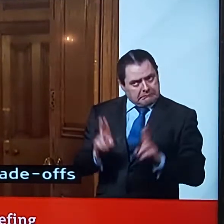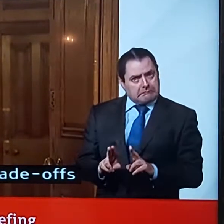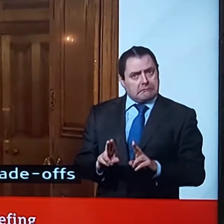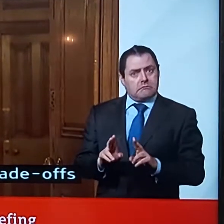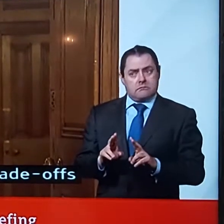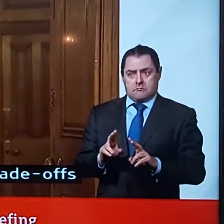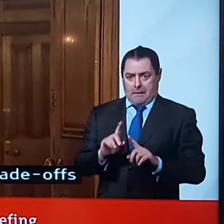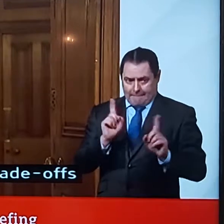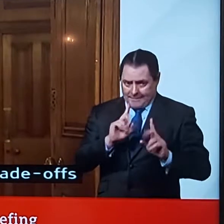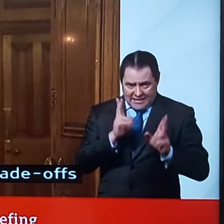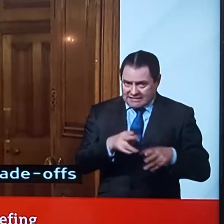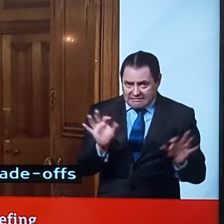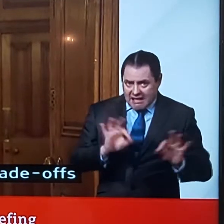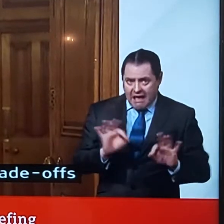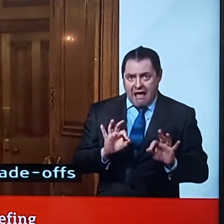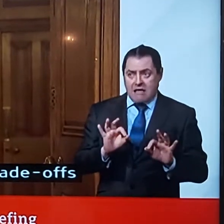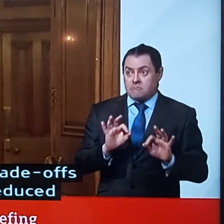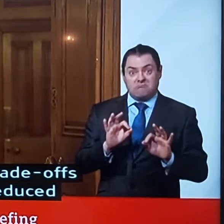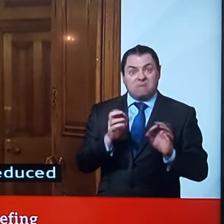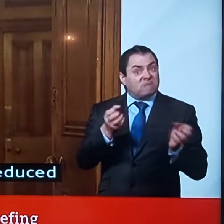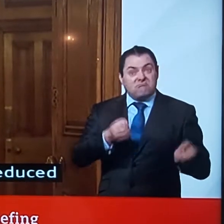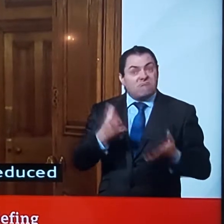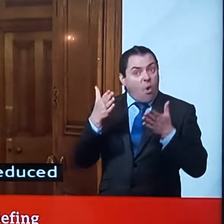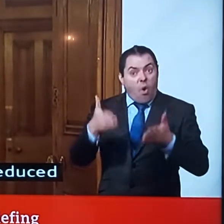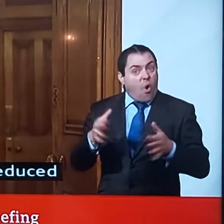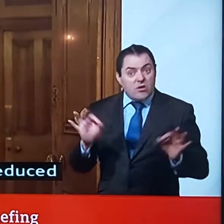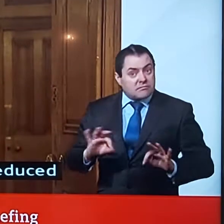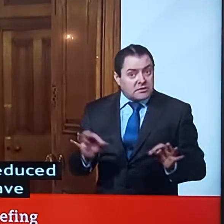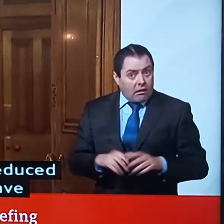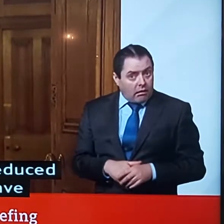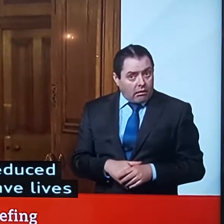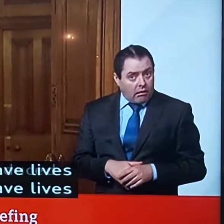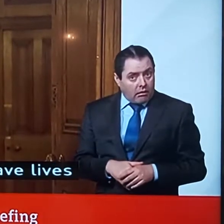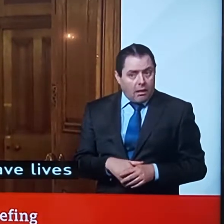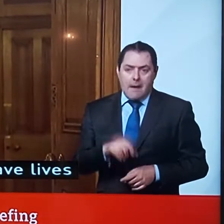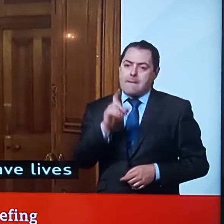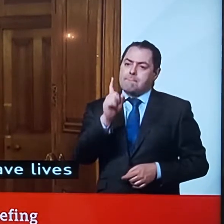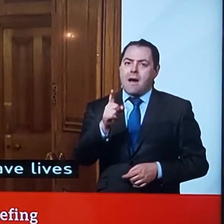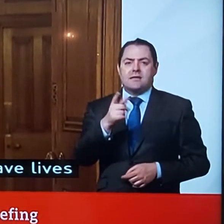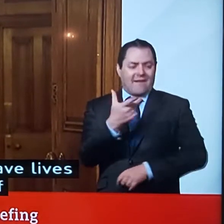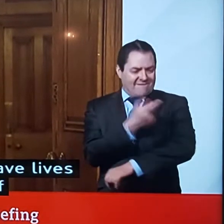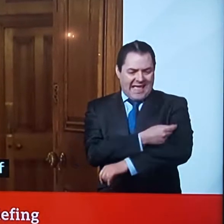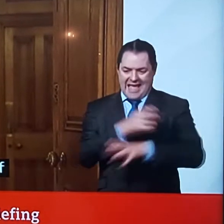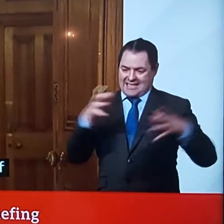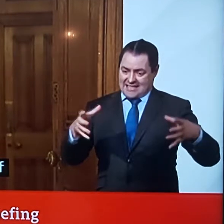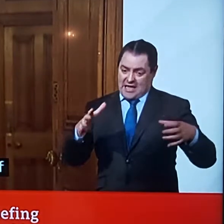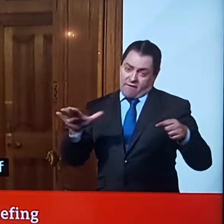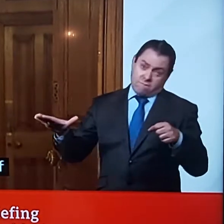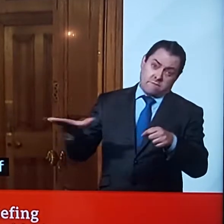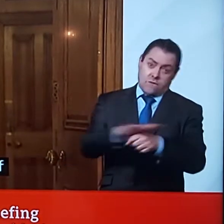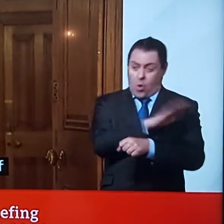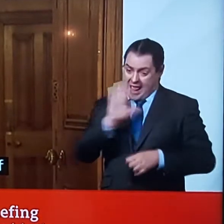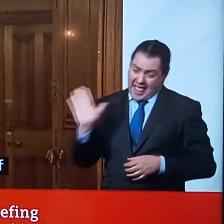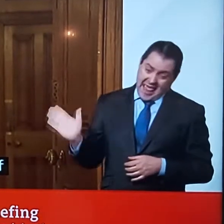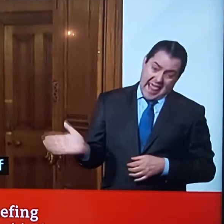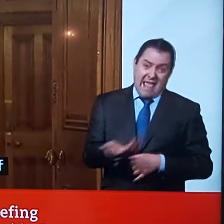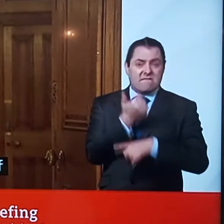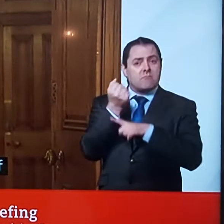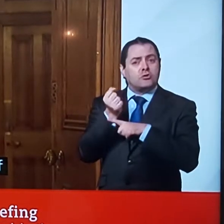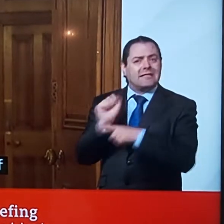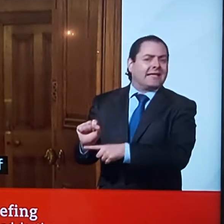hospital. But no vaccine against any disease has ever been 100% effective.